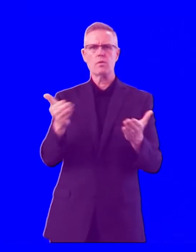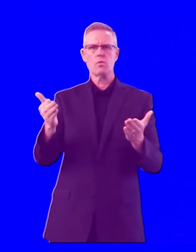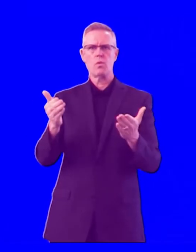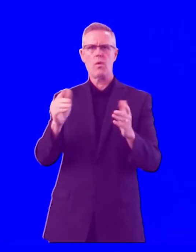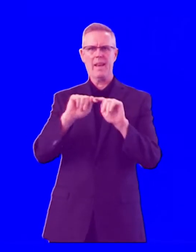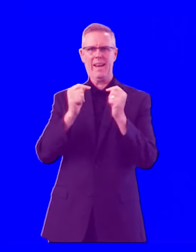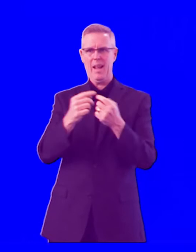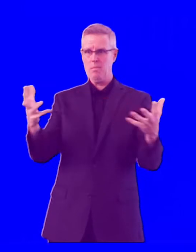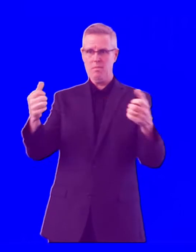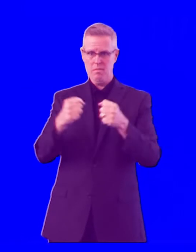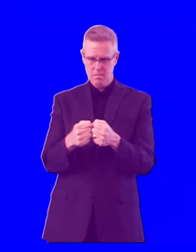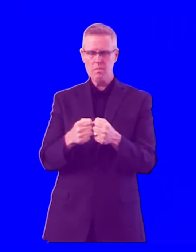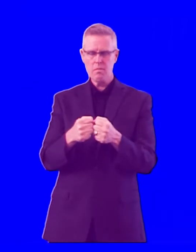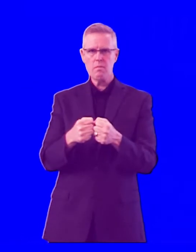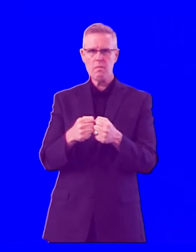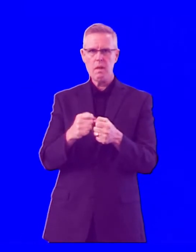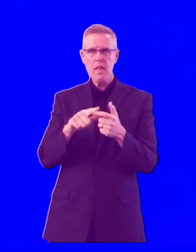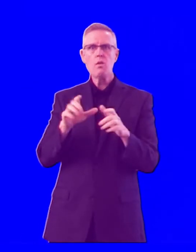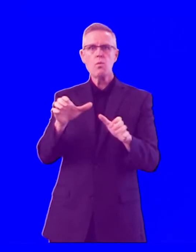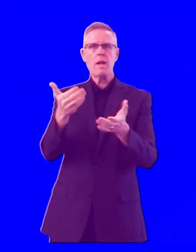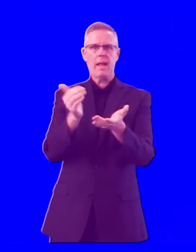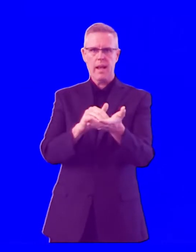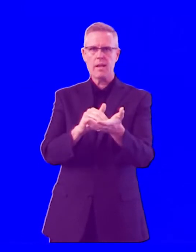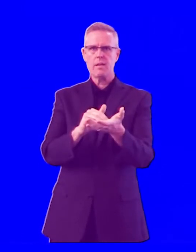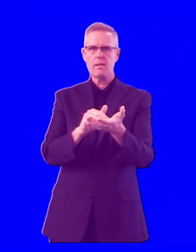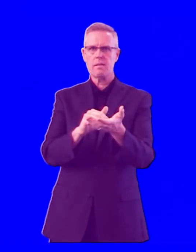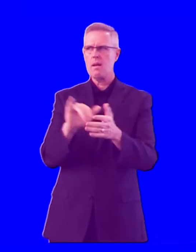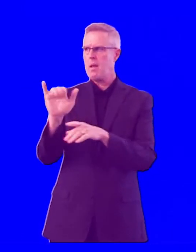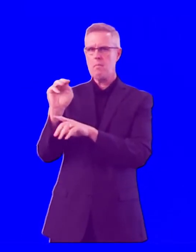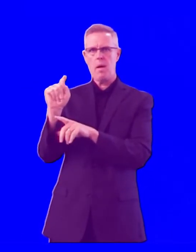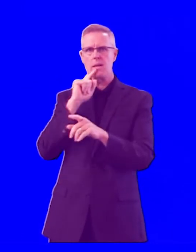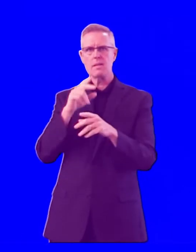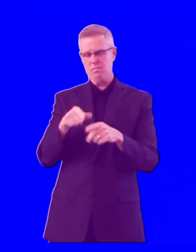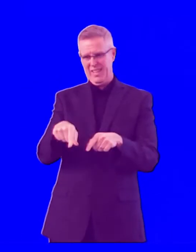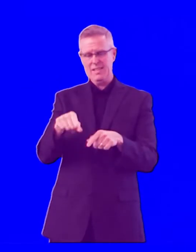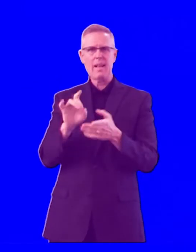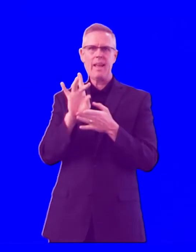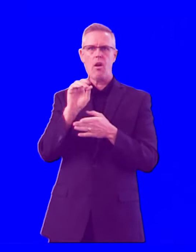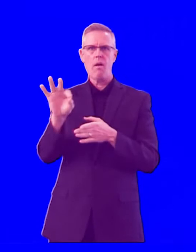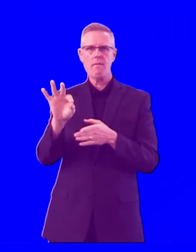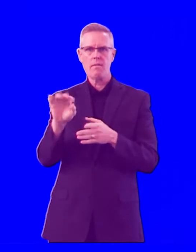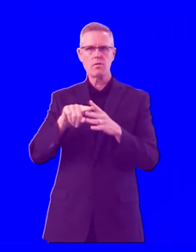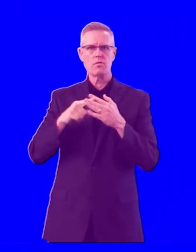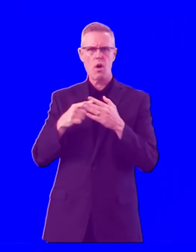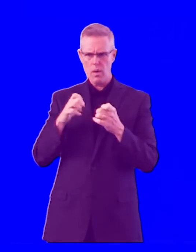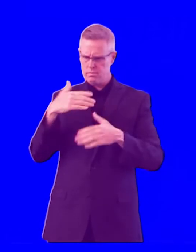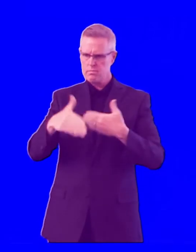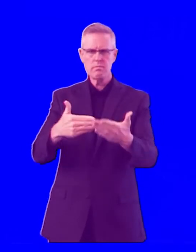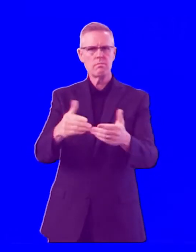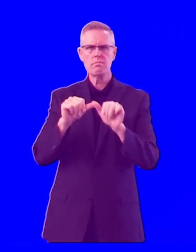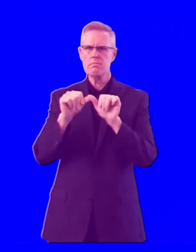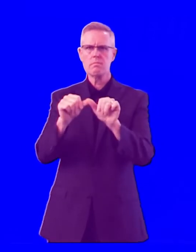this team has pulled together and do it again. And like Matt was saying, this is the kickoff. We want to keep this going. We want to